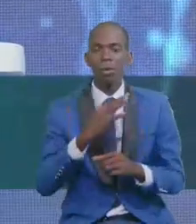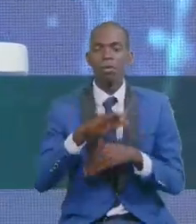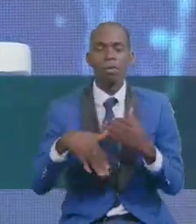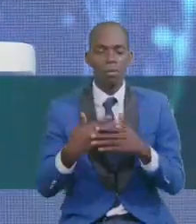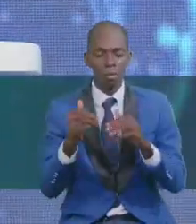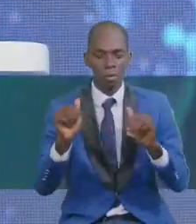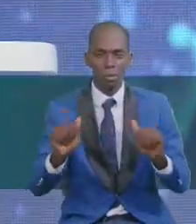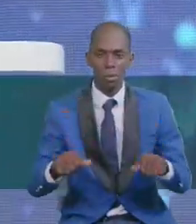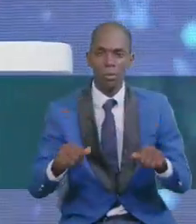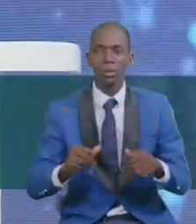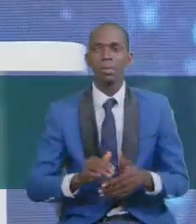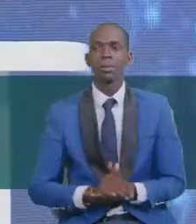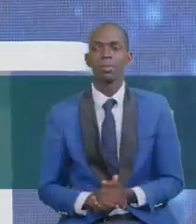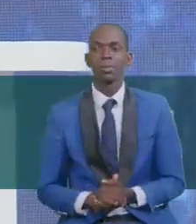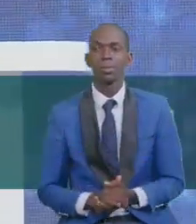possibilities.